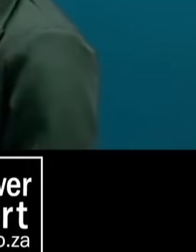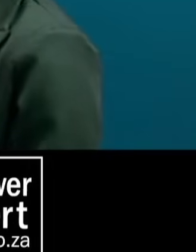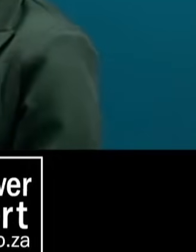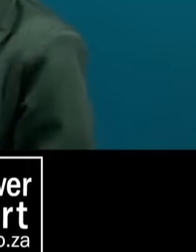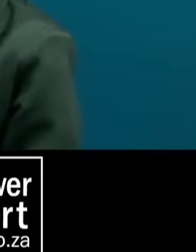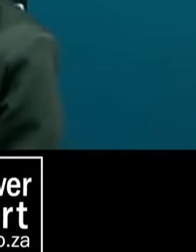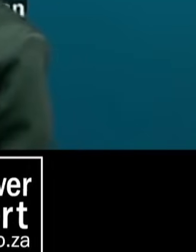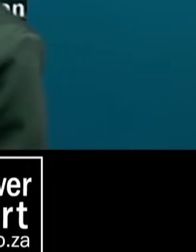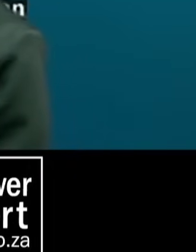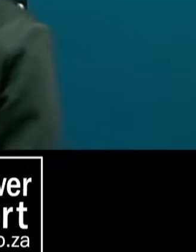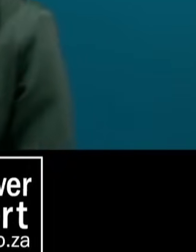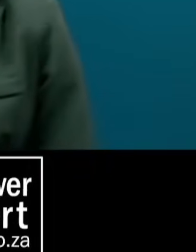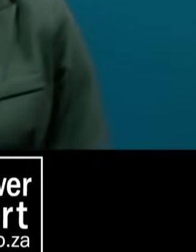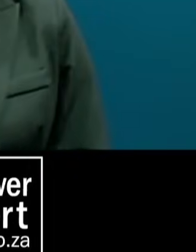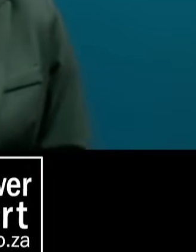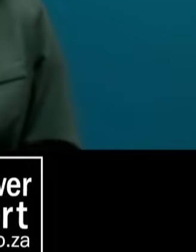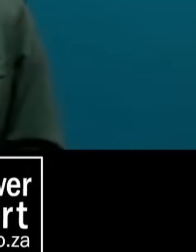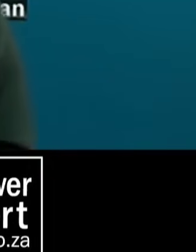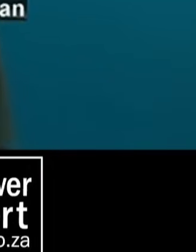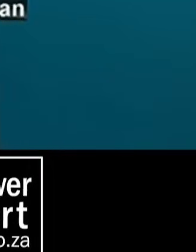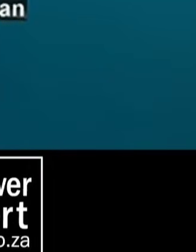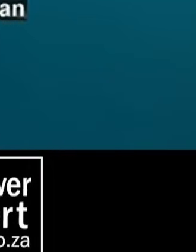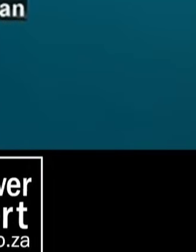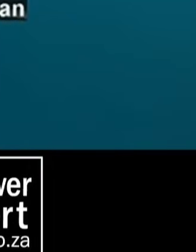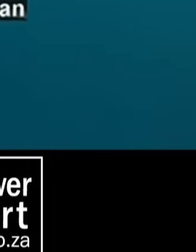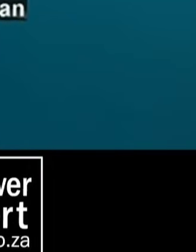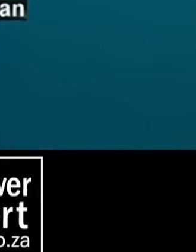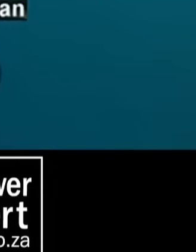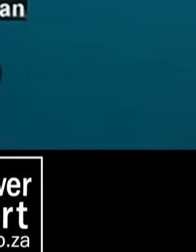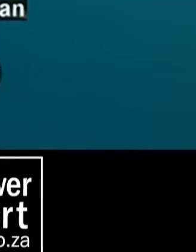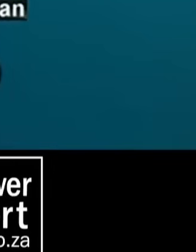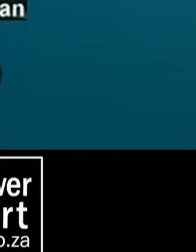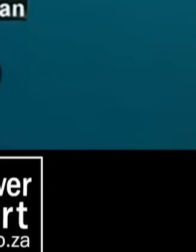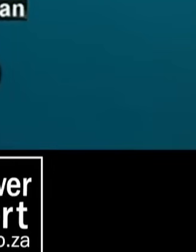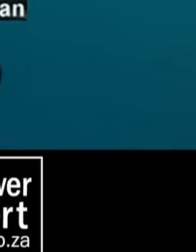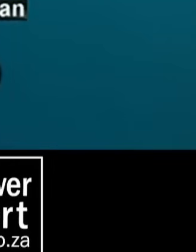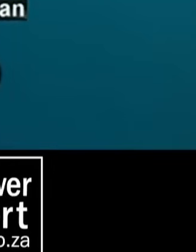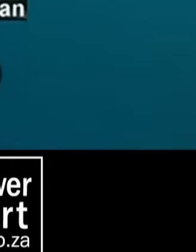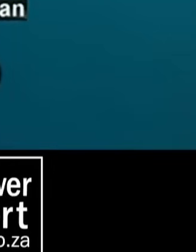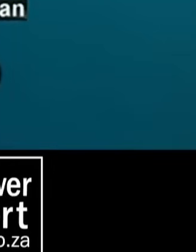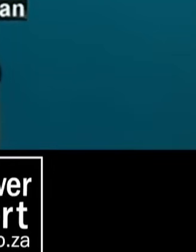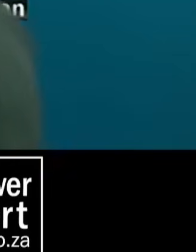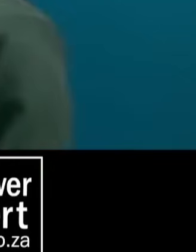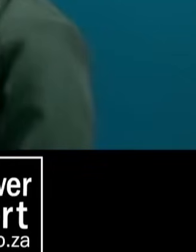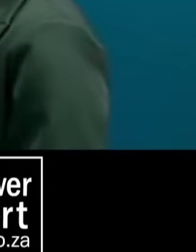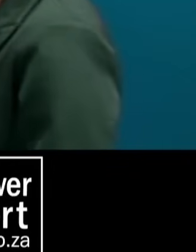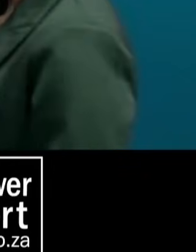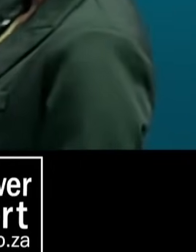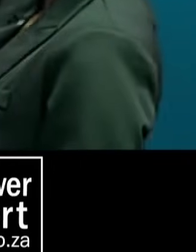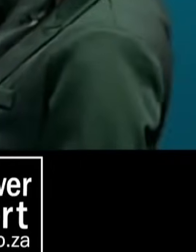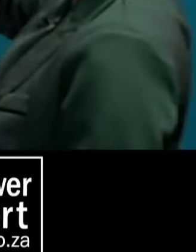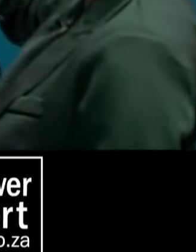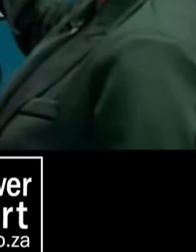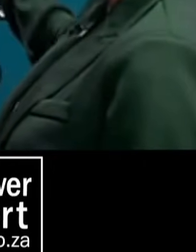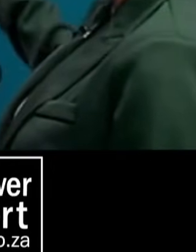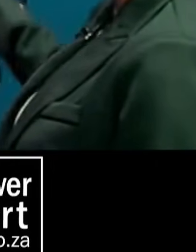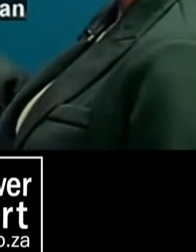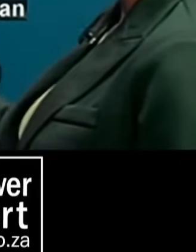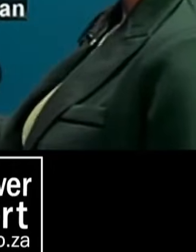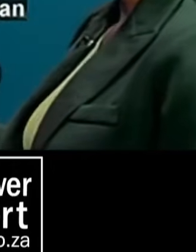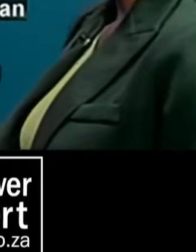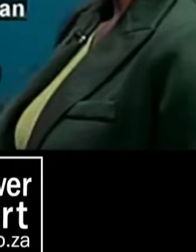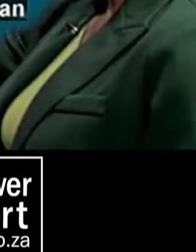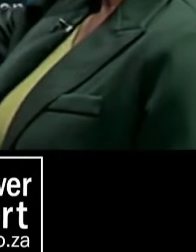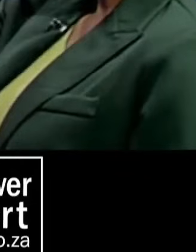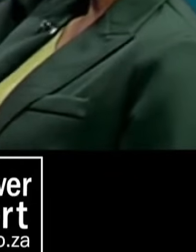gone go nna le pula mme re lebelela Bophirima jwa naga le teng pula e teng ya diperesente di le 30 mme ka moso dipula di na le gone go tselela